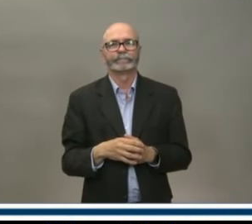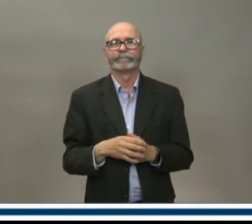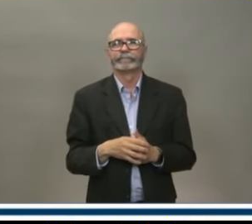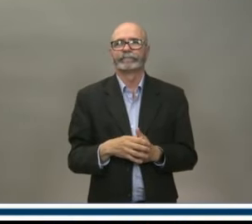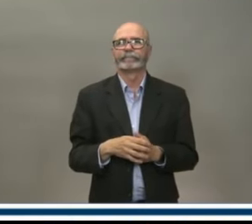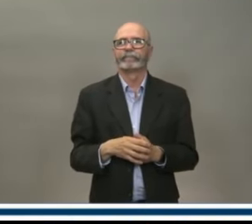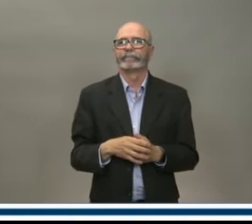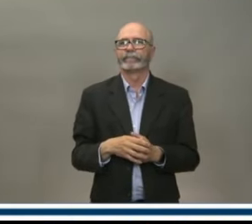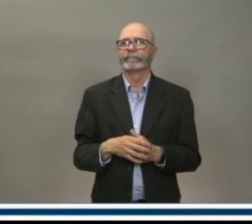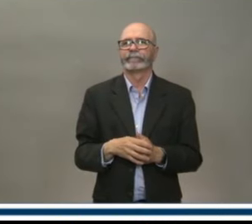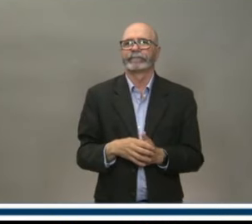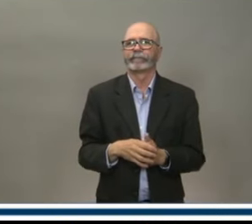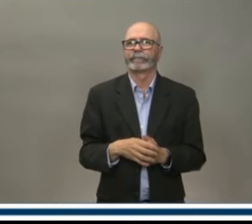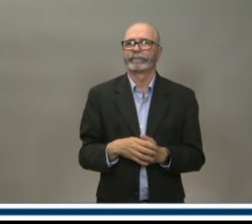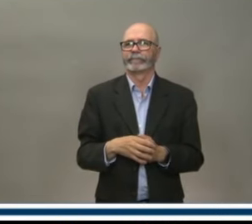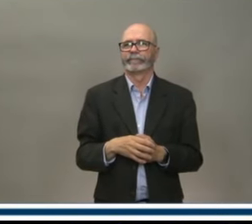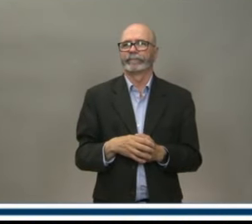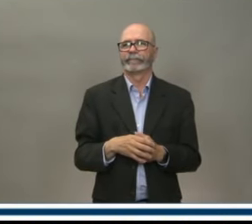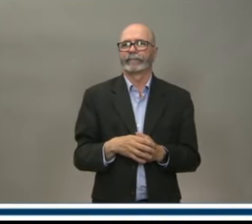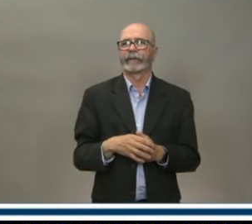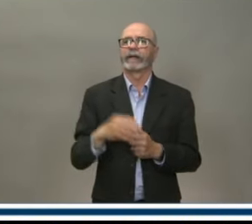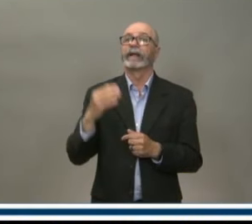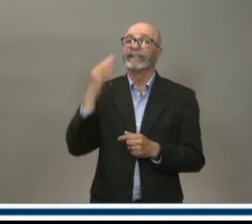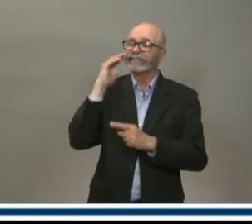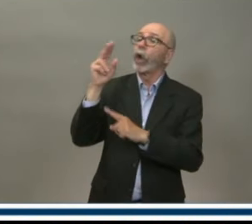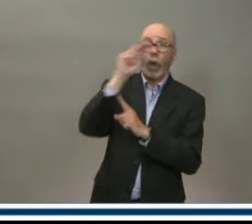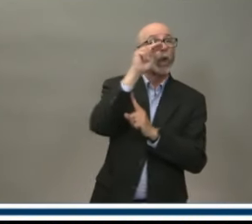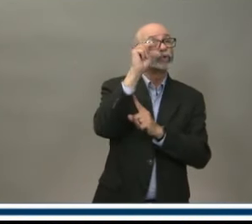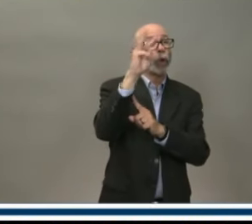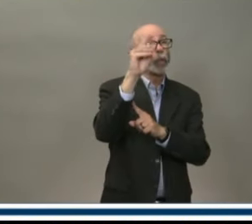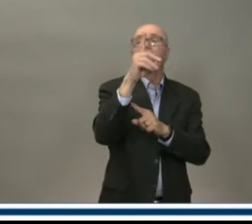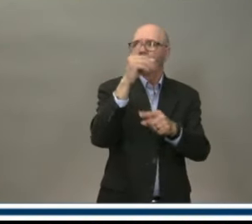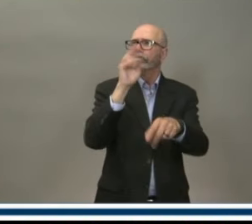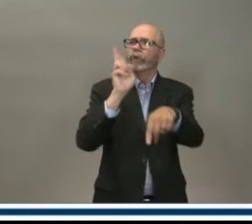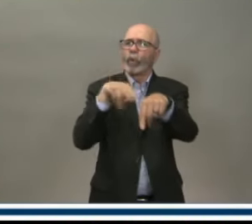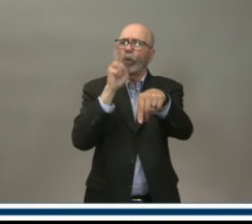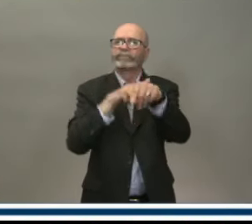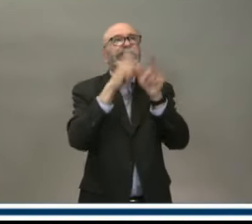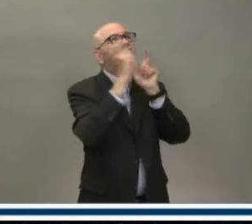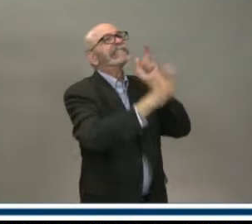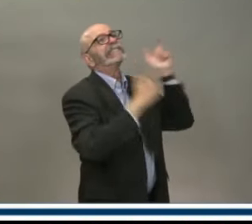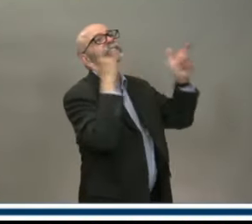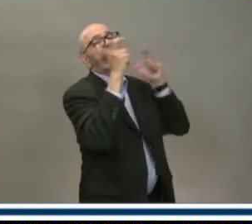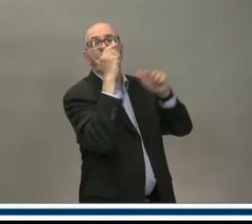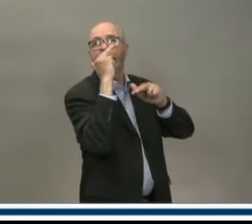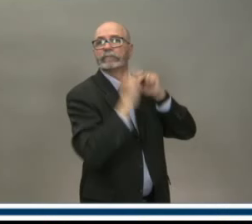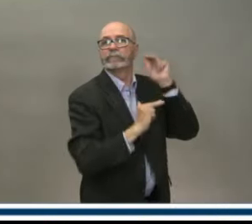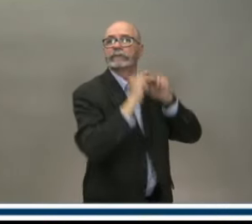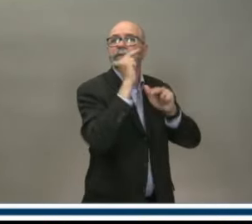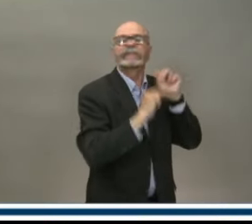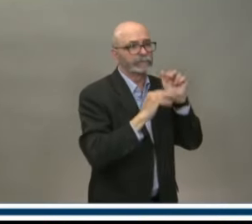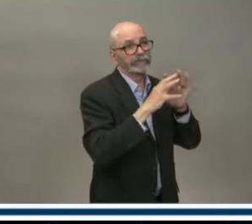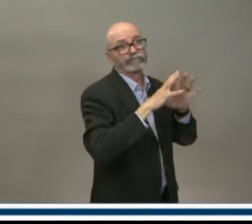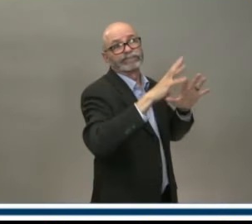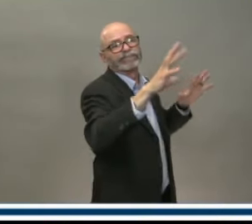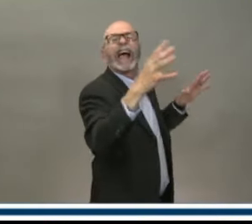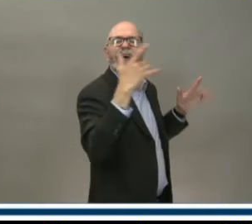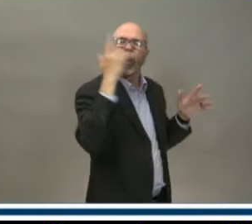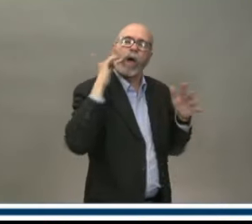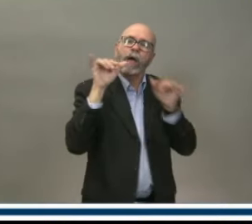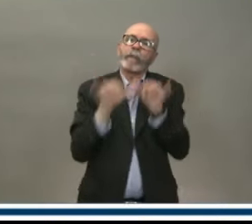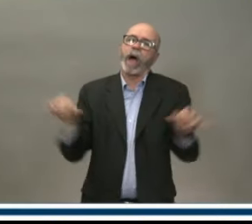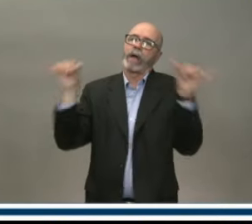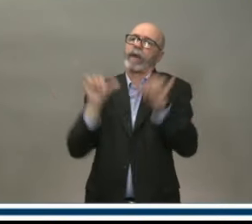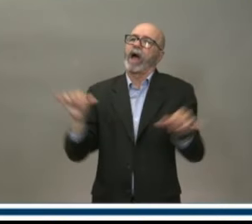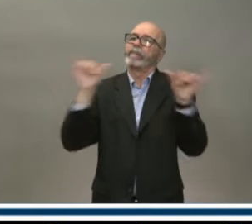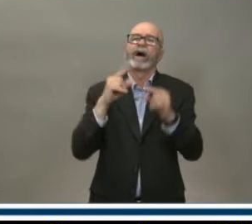like Northwood during a severe flu season, and we've seen dozens of deaths